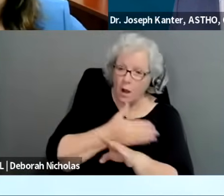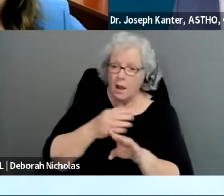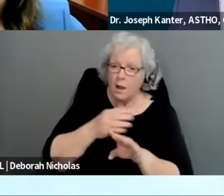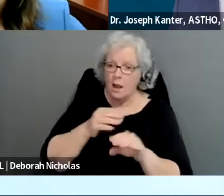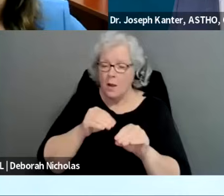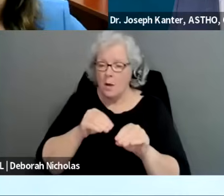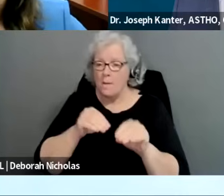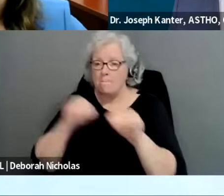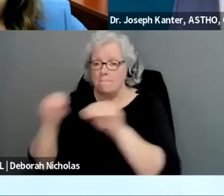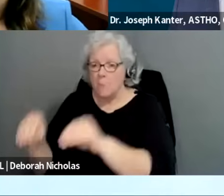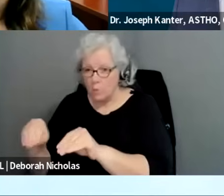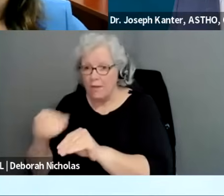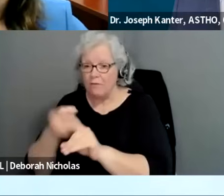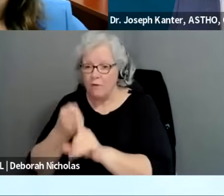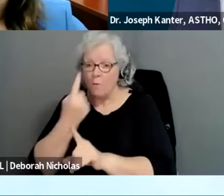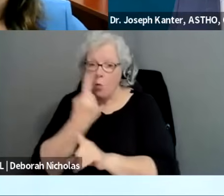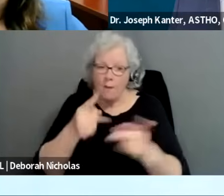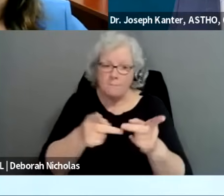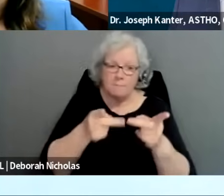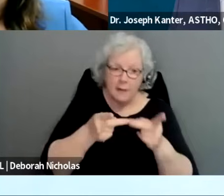states from facility to facility?